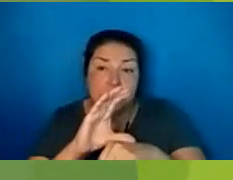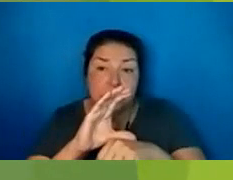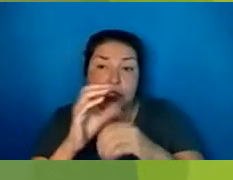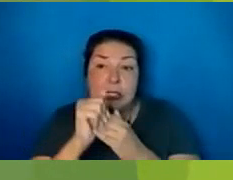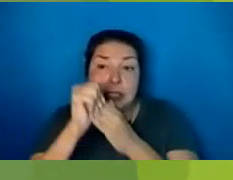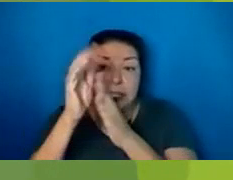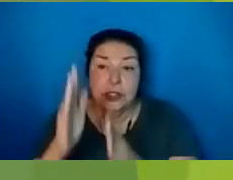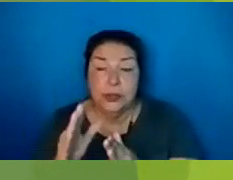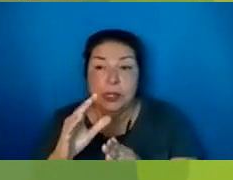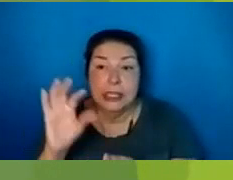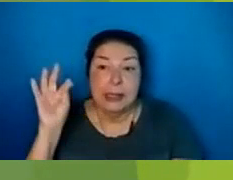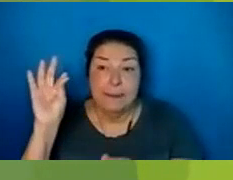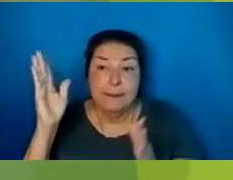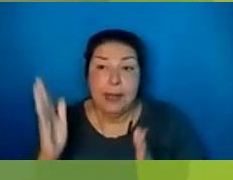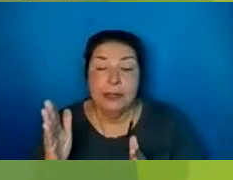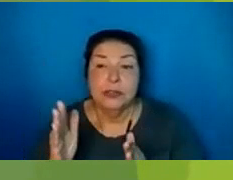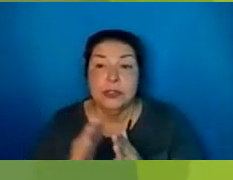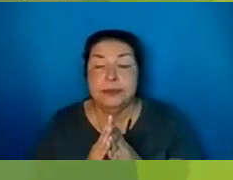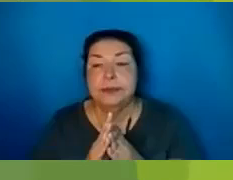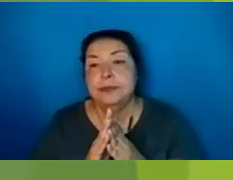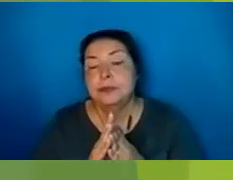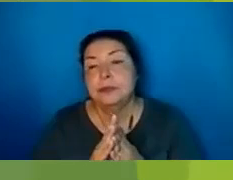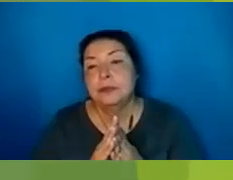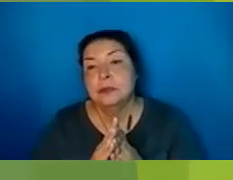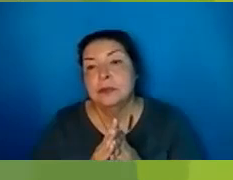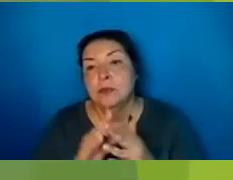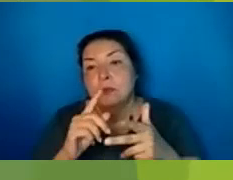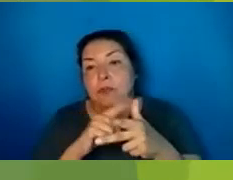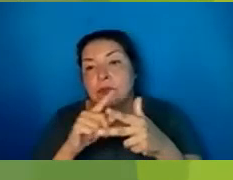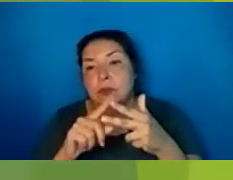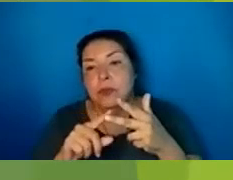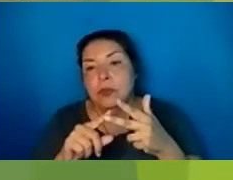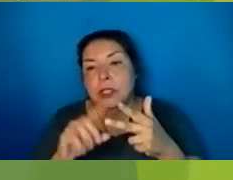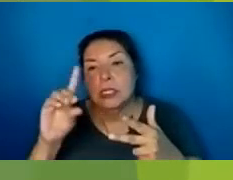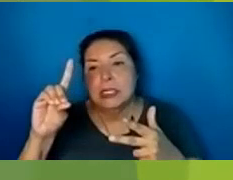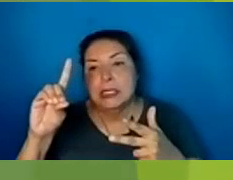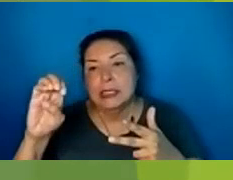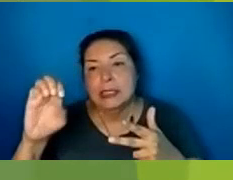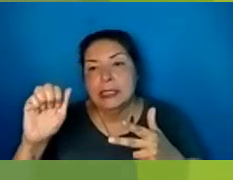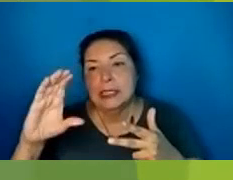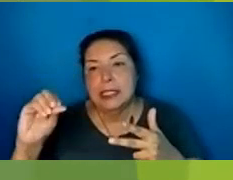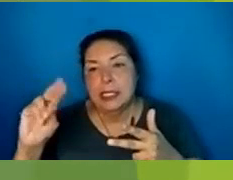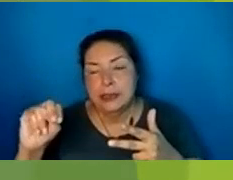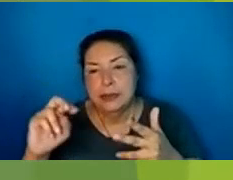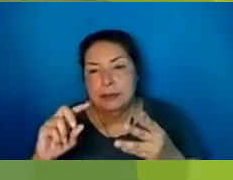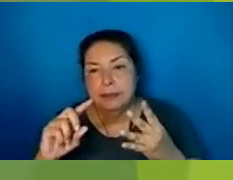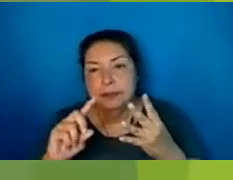a pastor, as a deacon, and as a